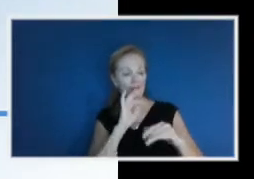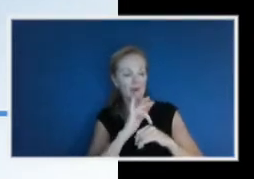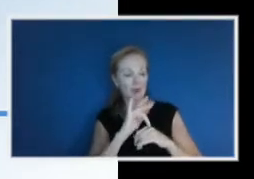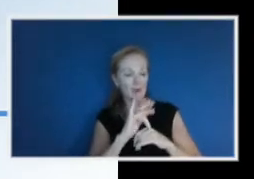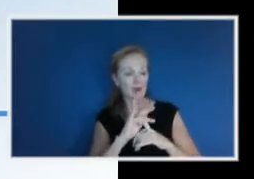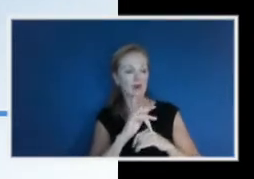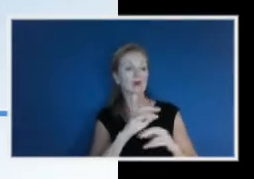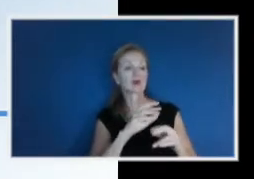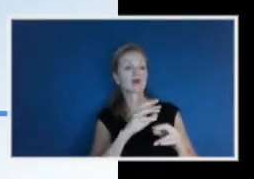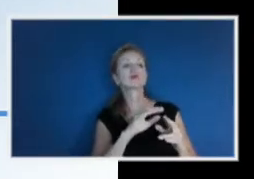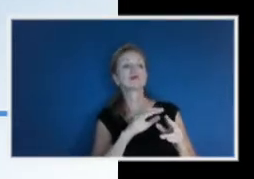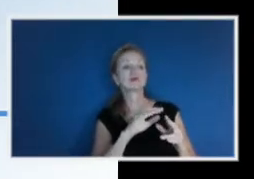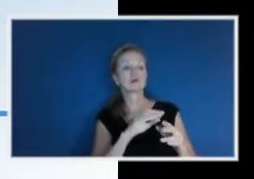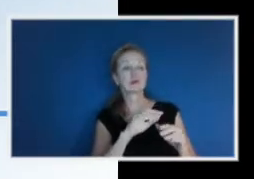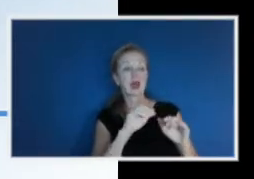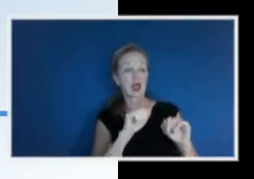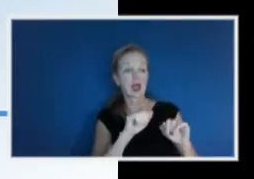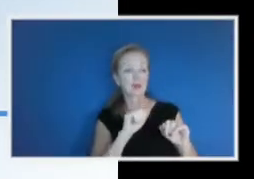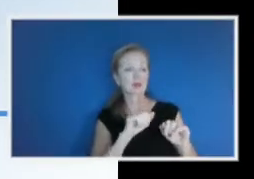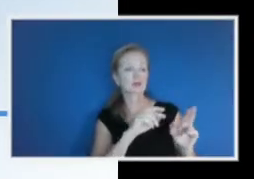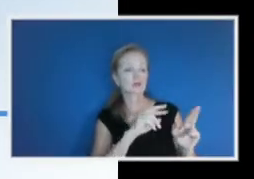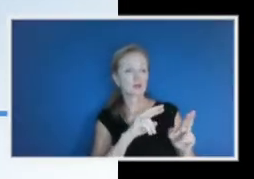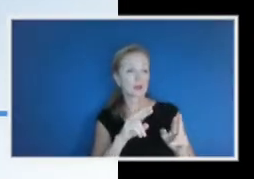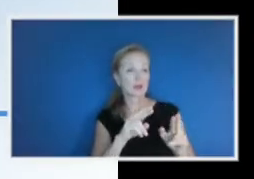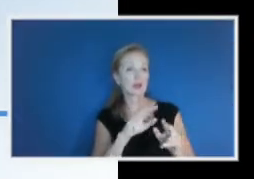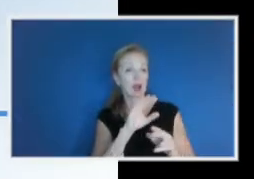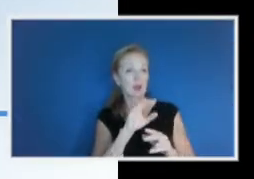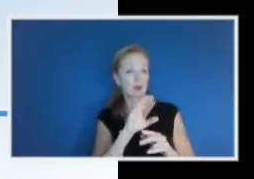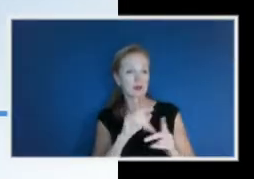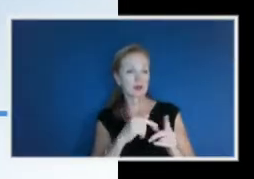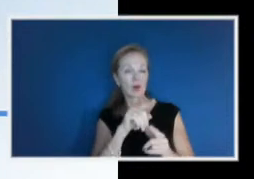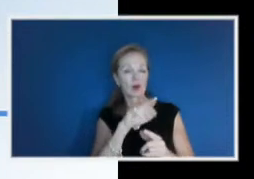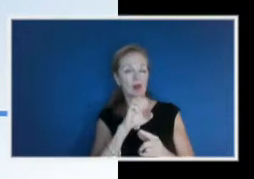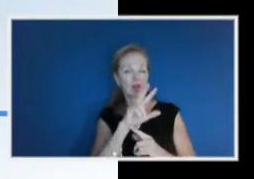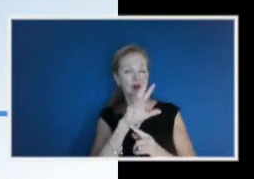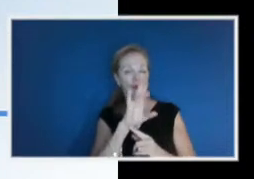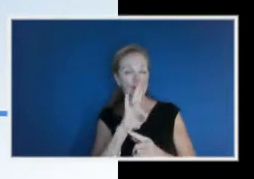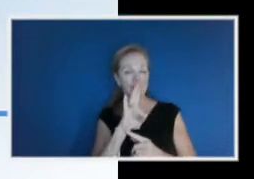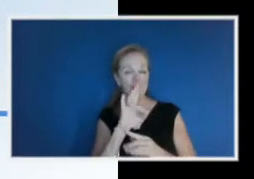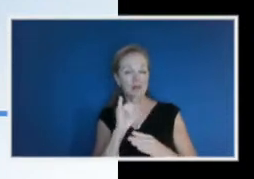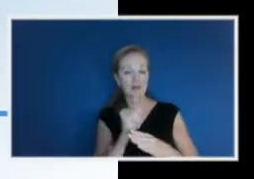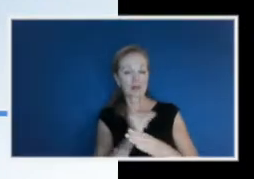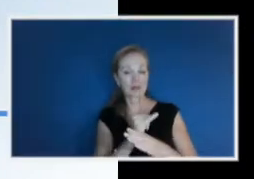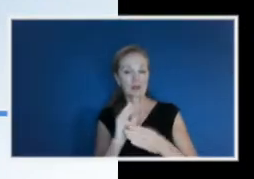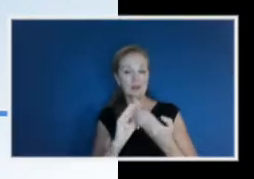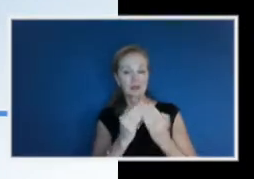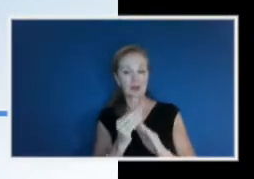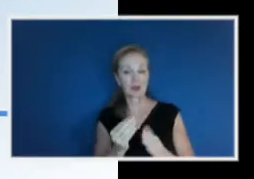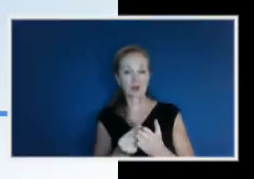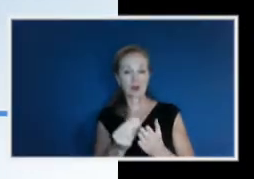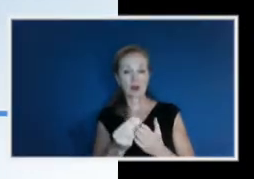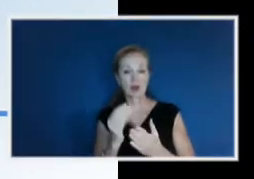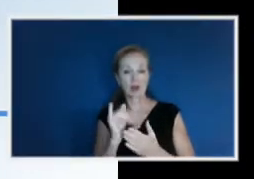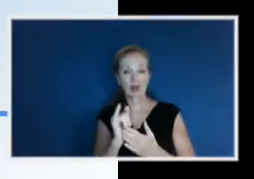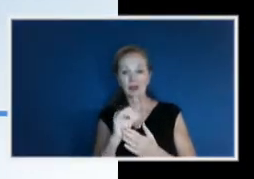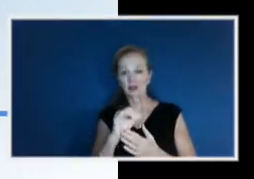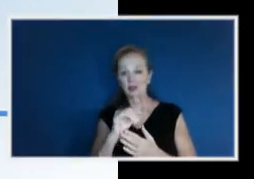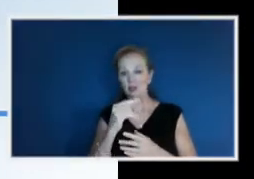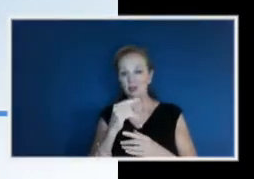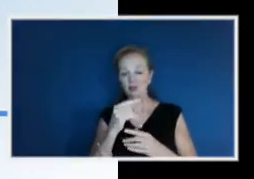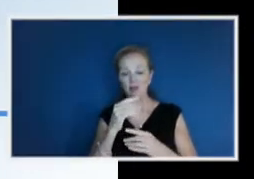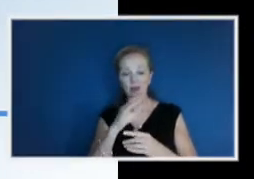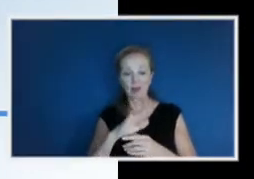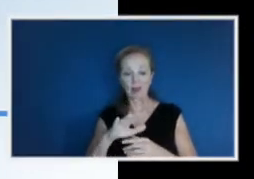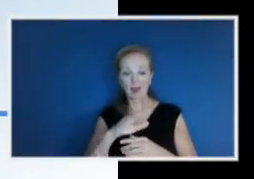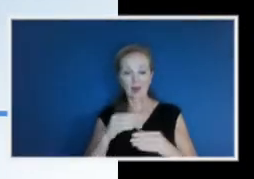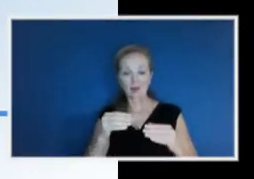to provide those 137 industries that the city buys from in that geographic market. So you can see